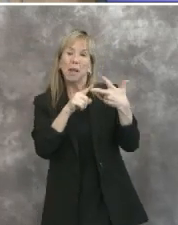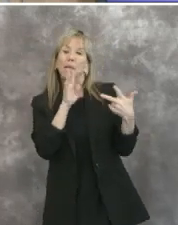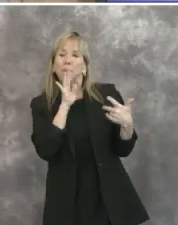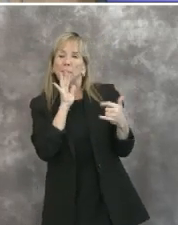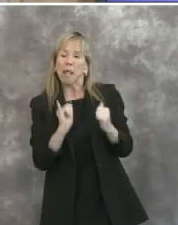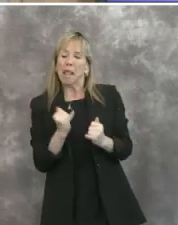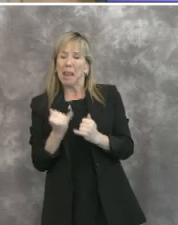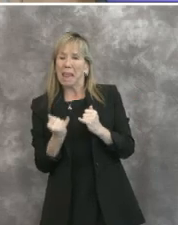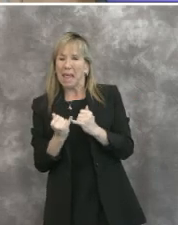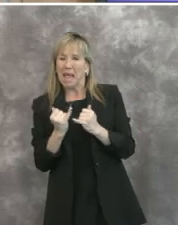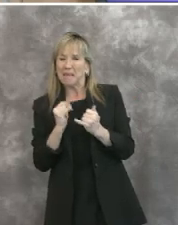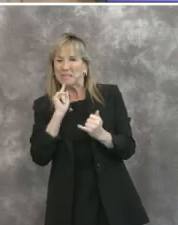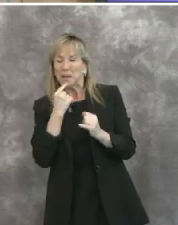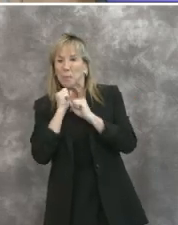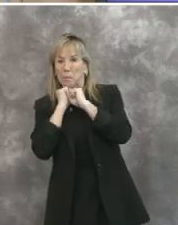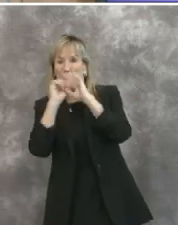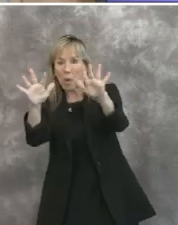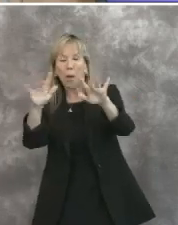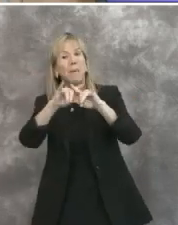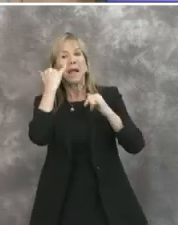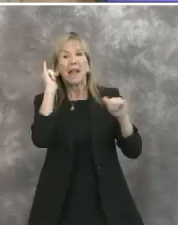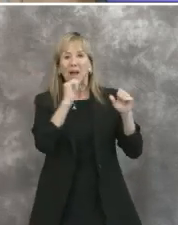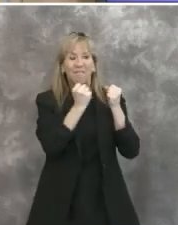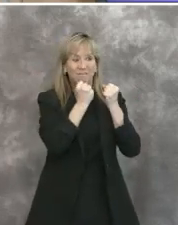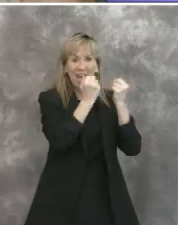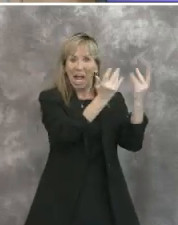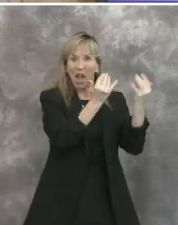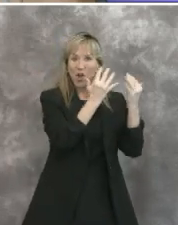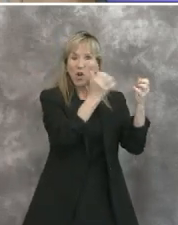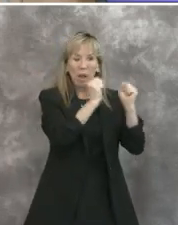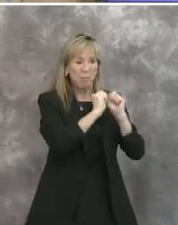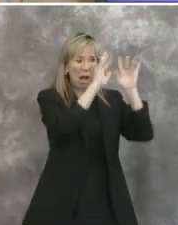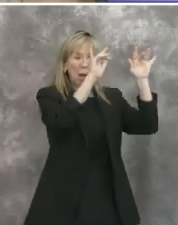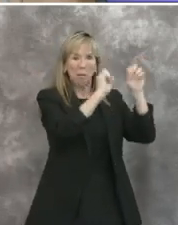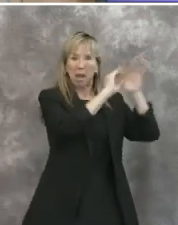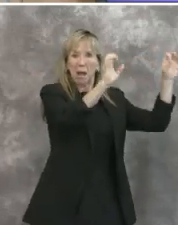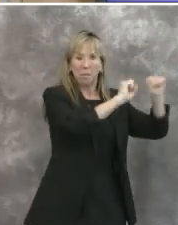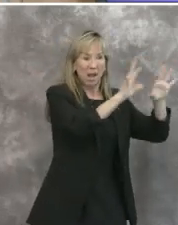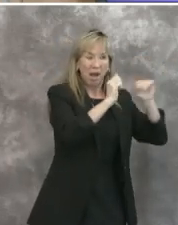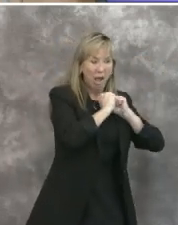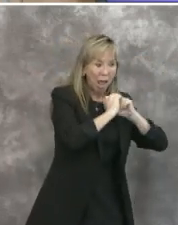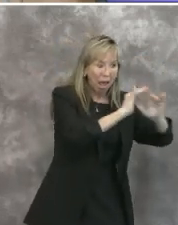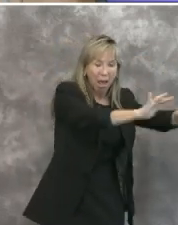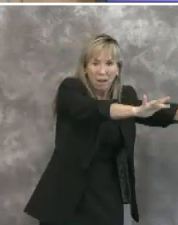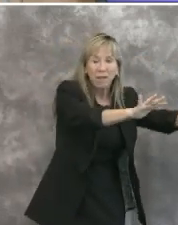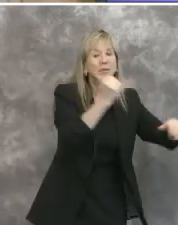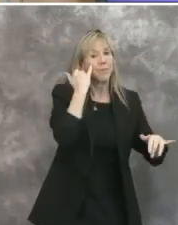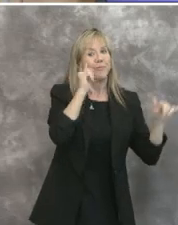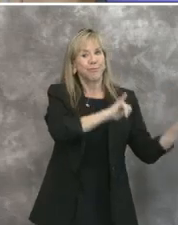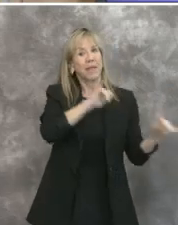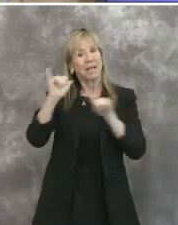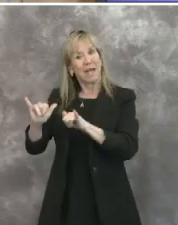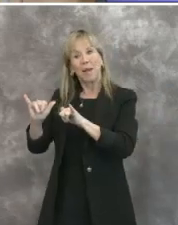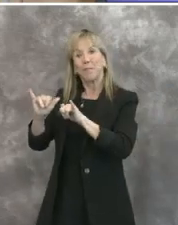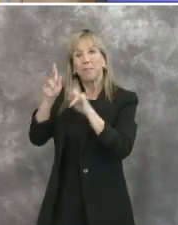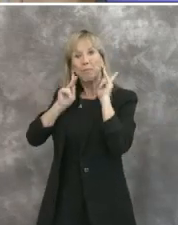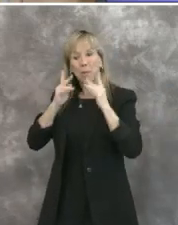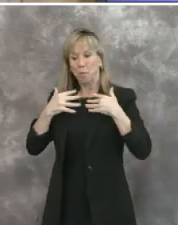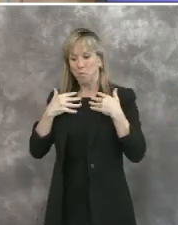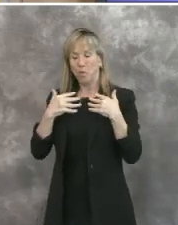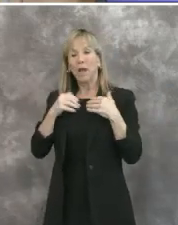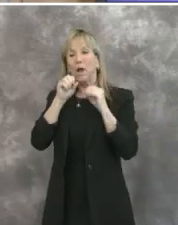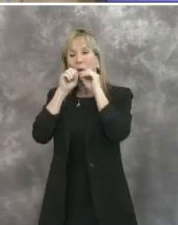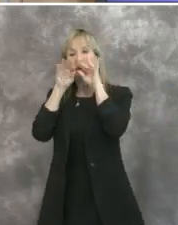still can spread the embers. These invisible sparks cause others to catch fire, and in turn breathe